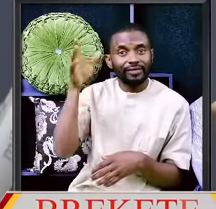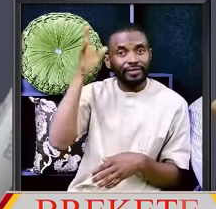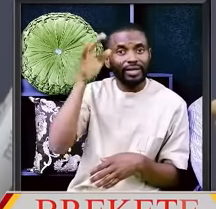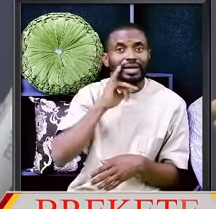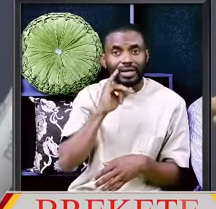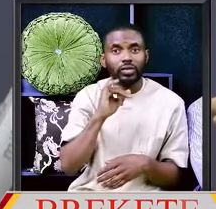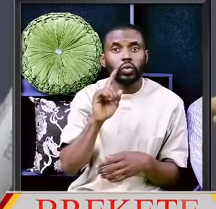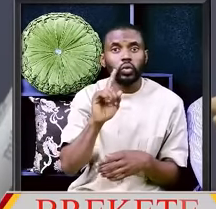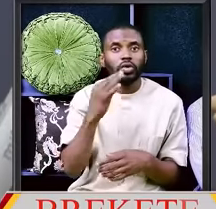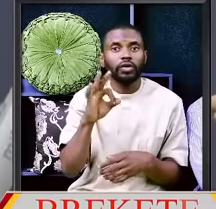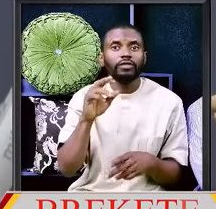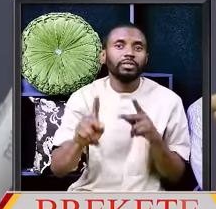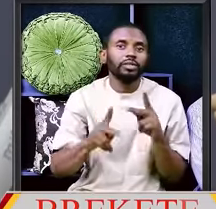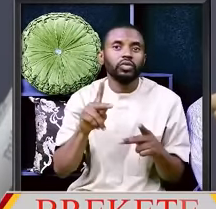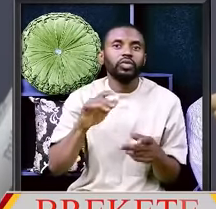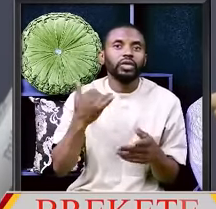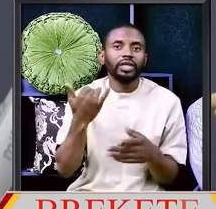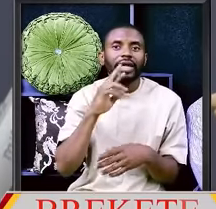now.